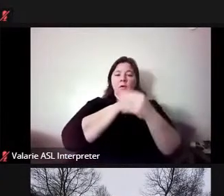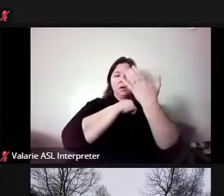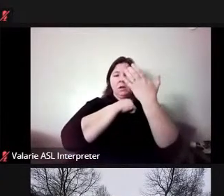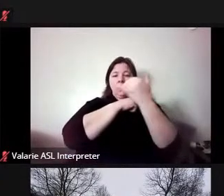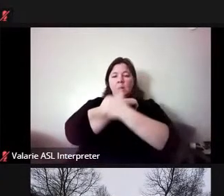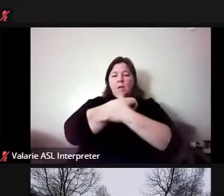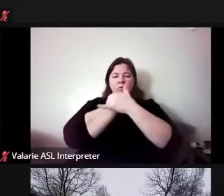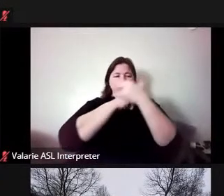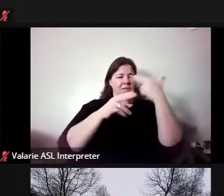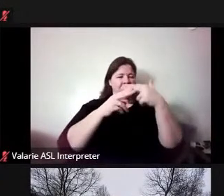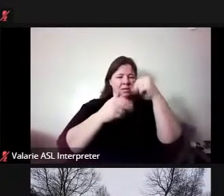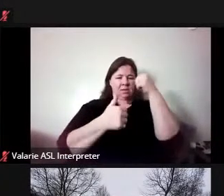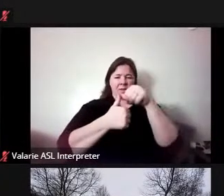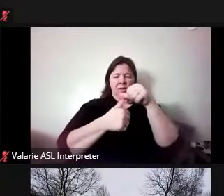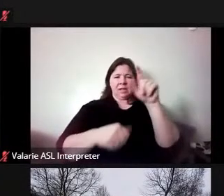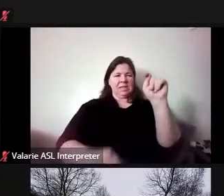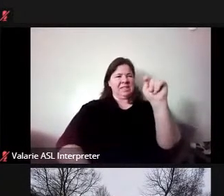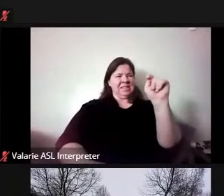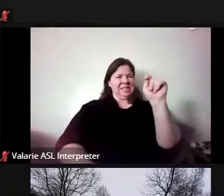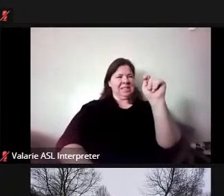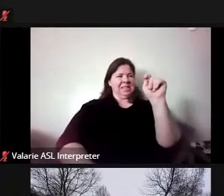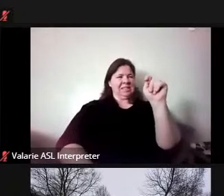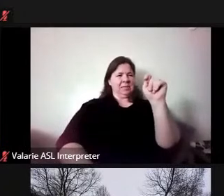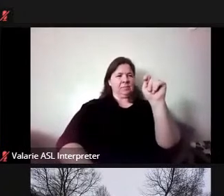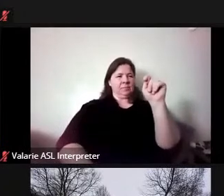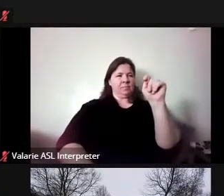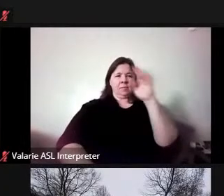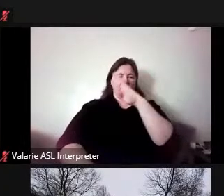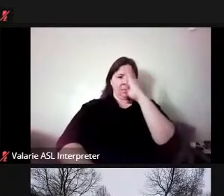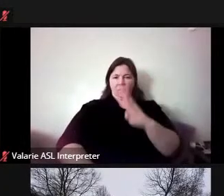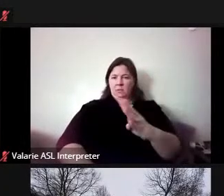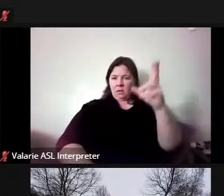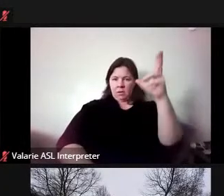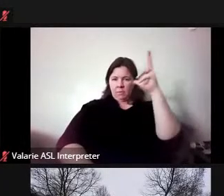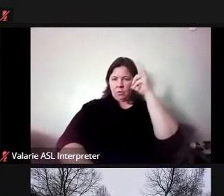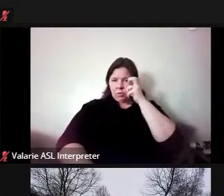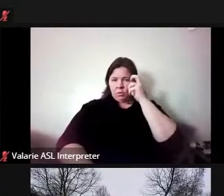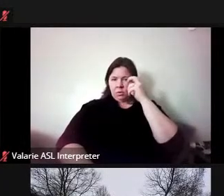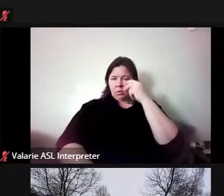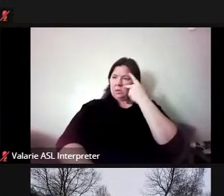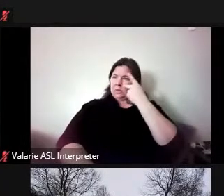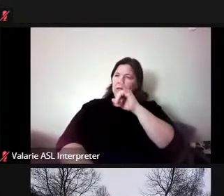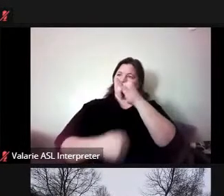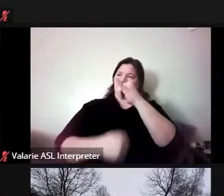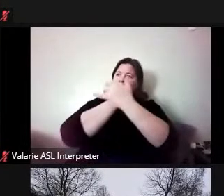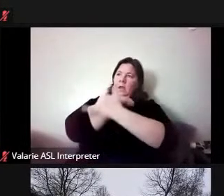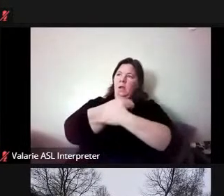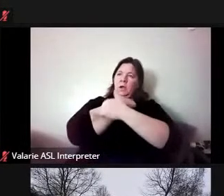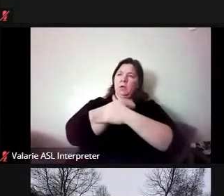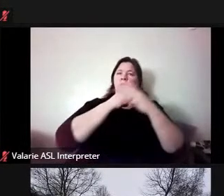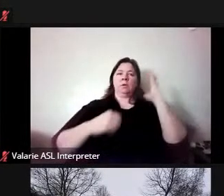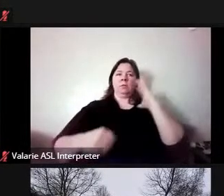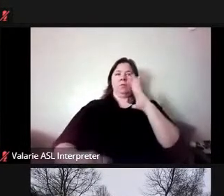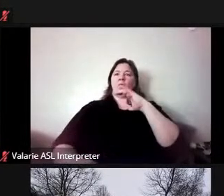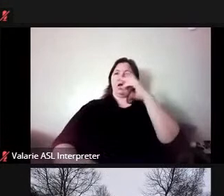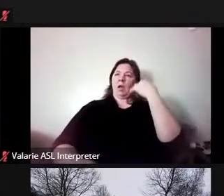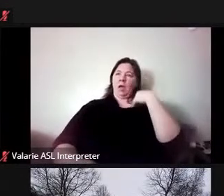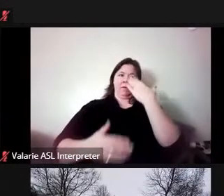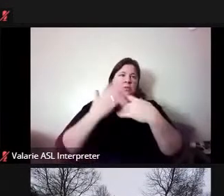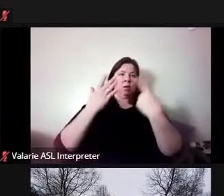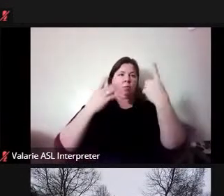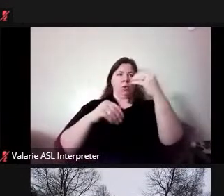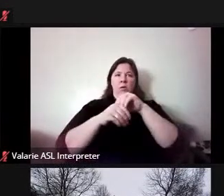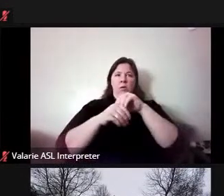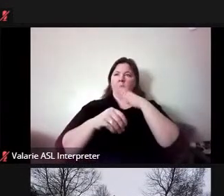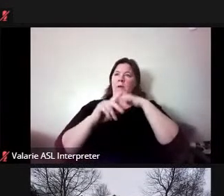can't remember the name of it. It begins with a T. And I've never seen that country before. But I have somebody on my team from